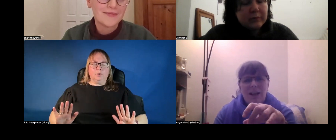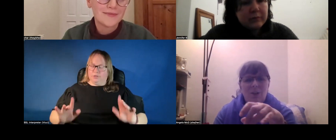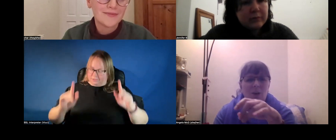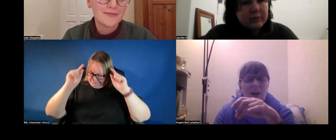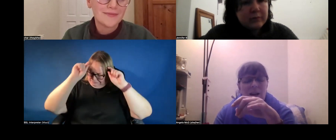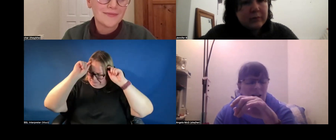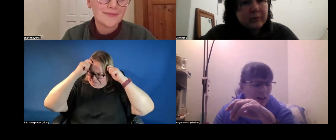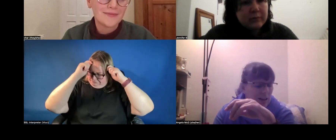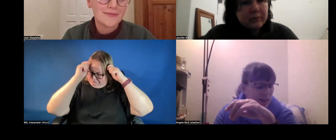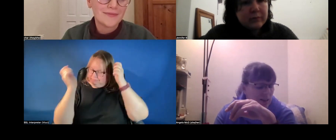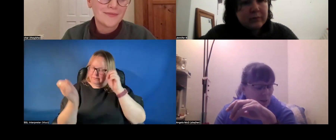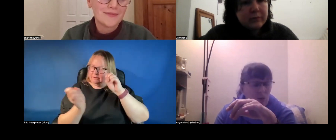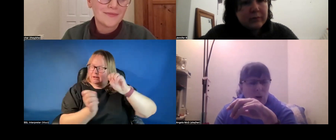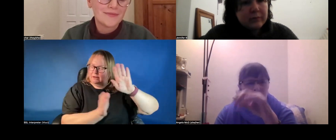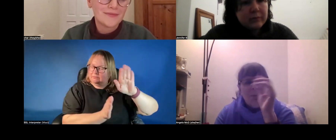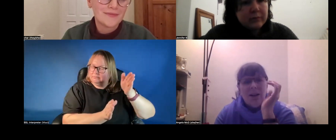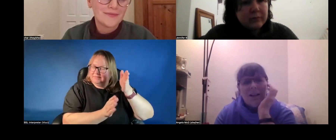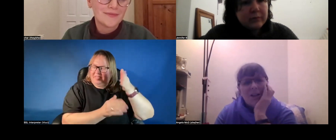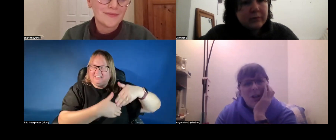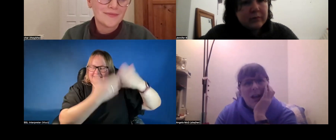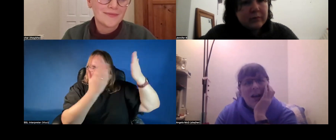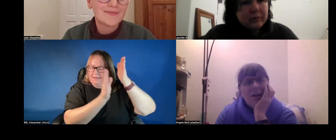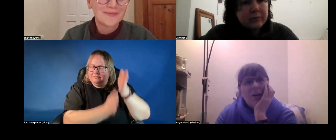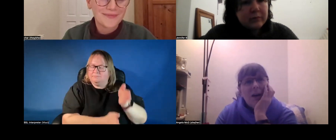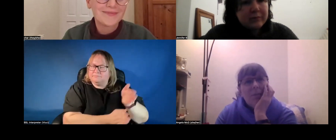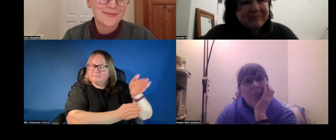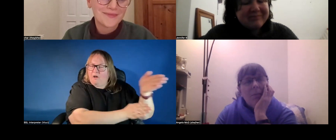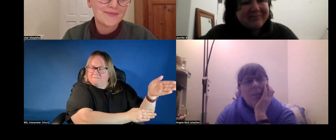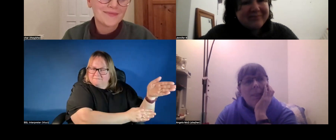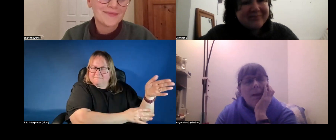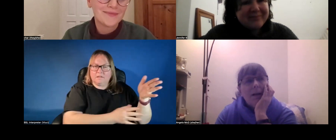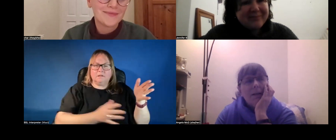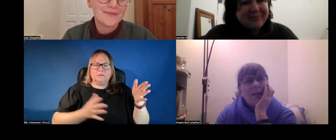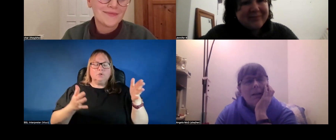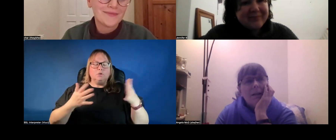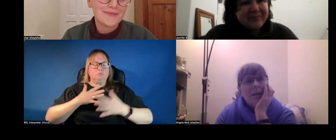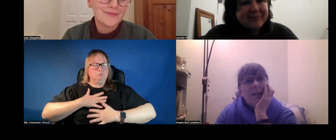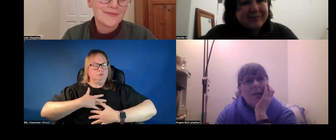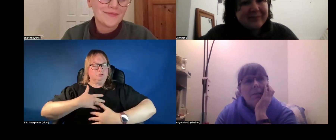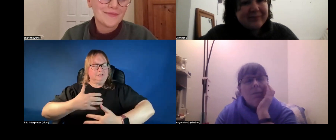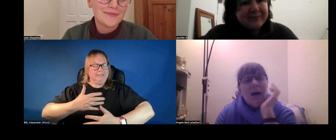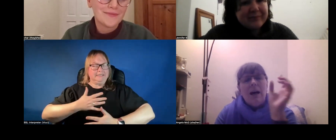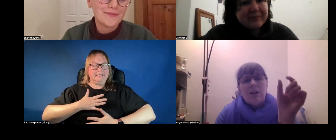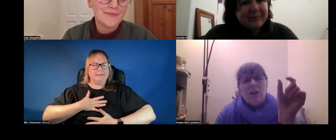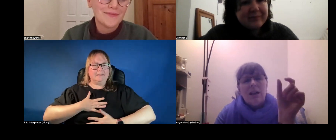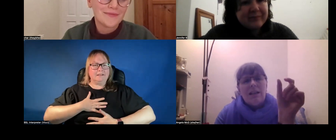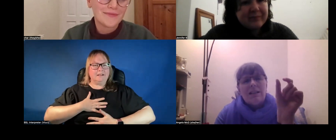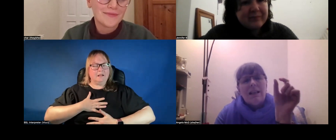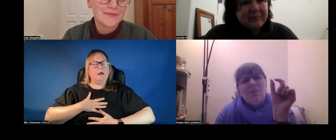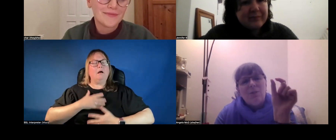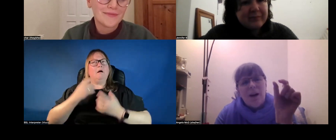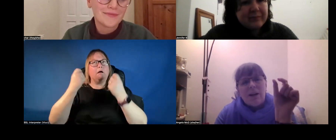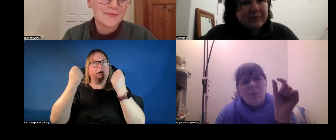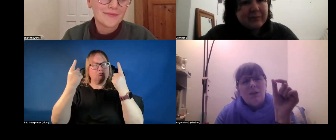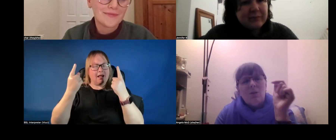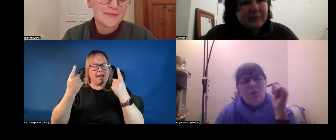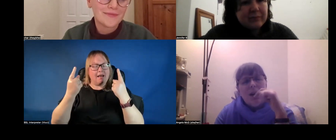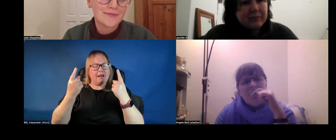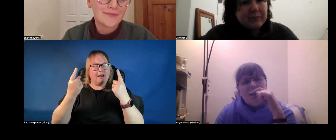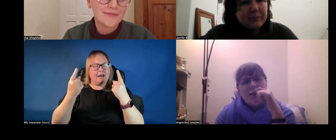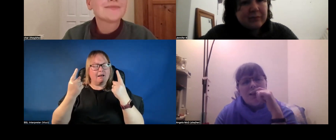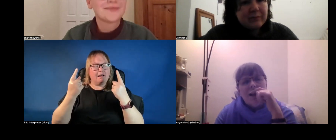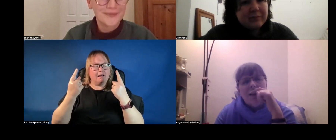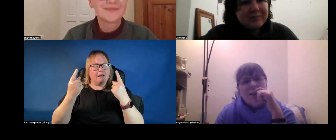you're feeling, or I tend to sort of rock in my little chair, and that actually is like a fragment